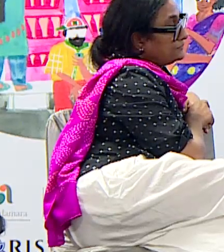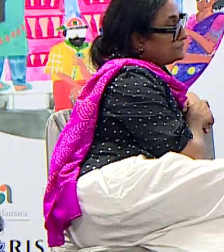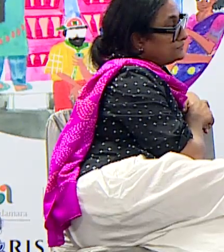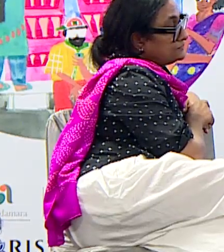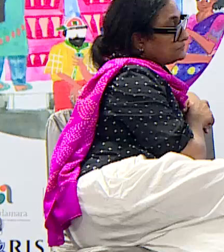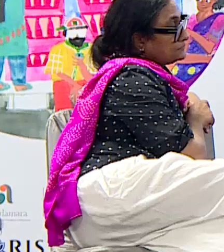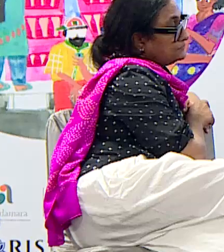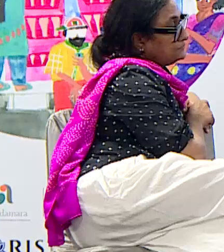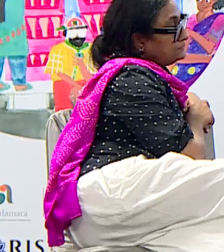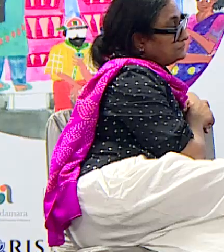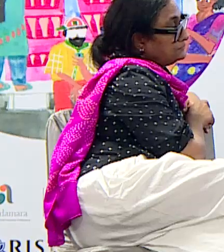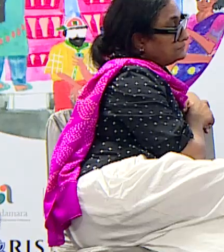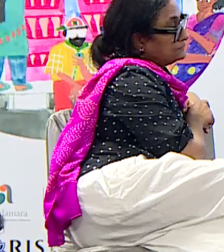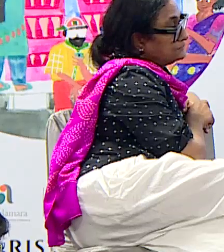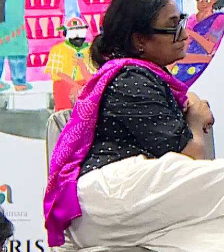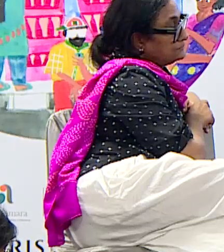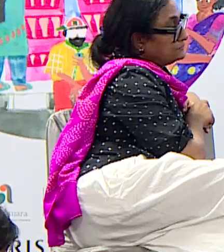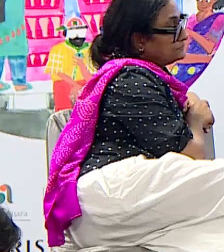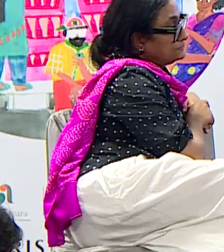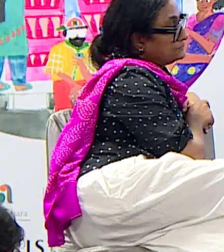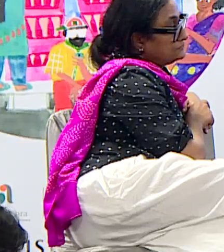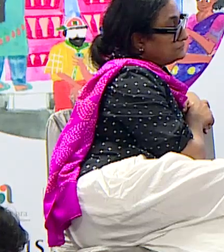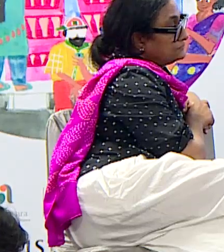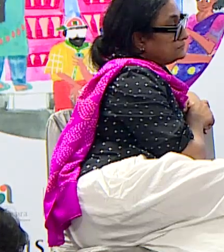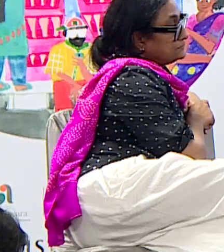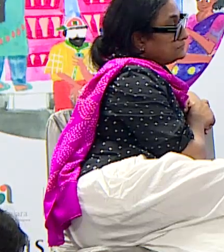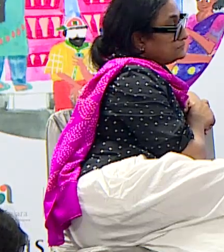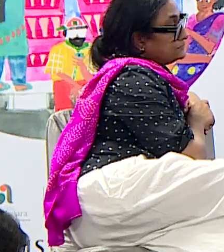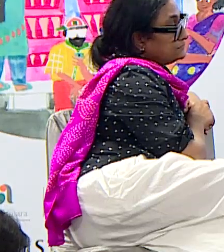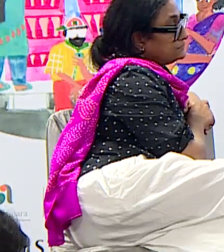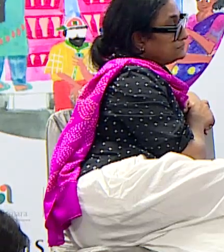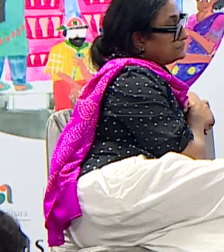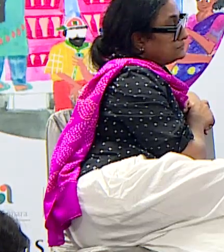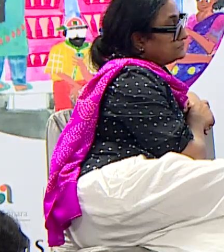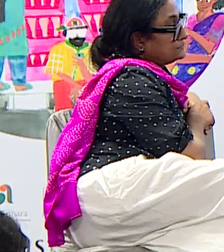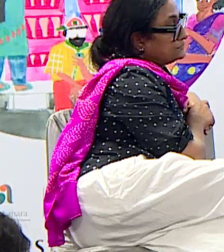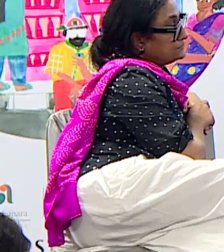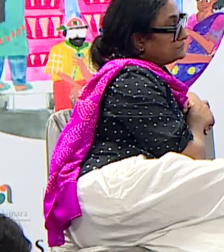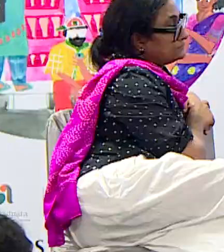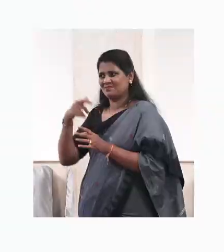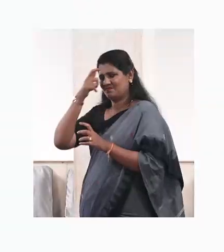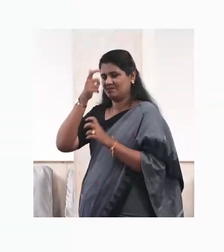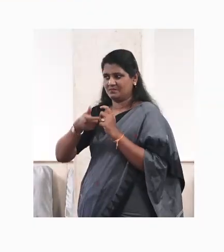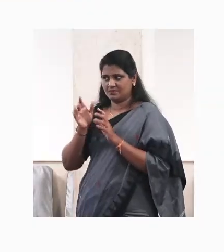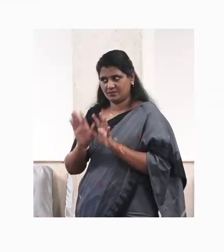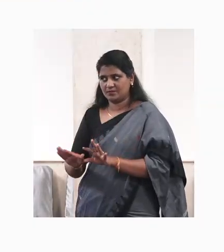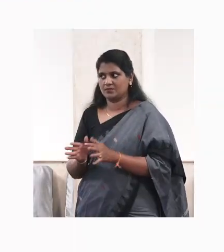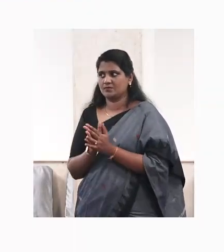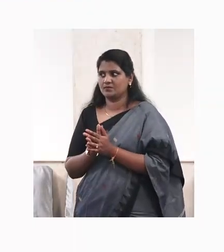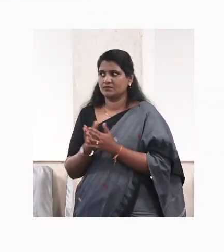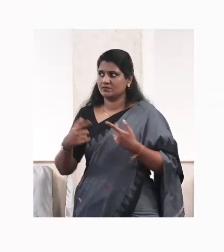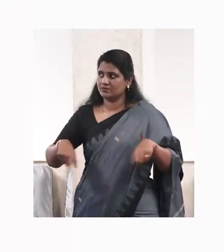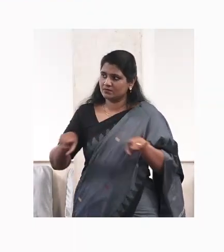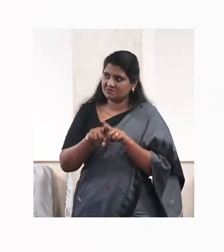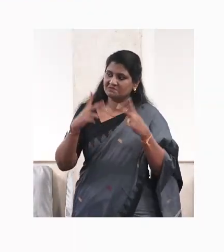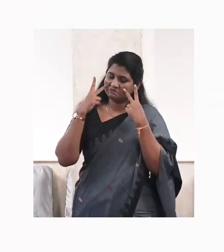you meet a family where you can feel that there are some issue, you don't have the same